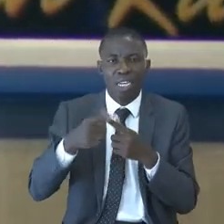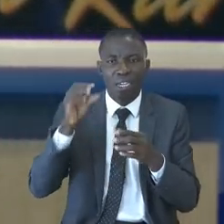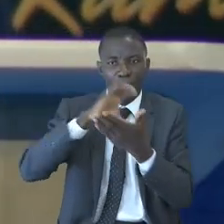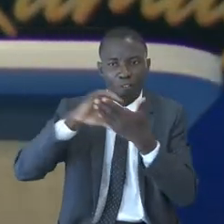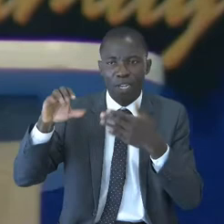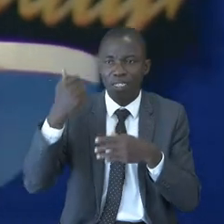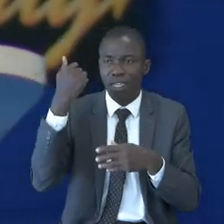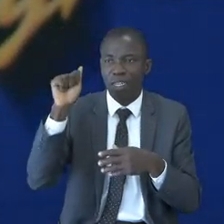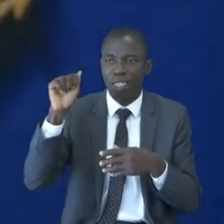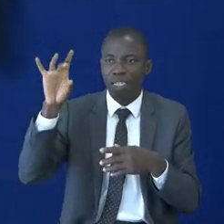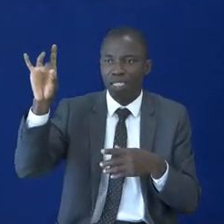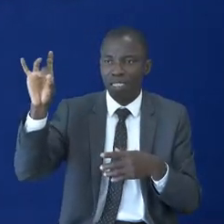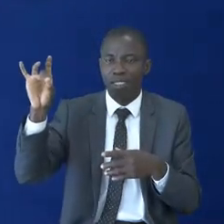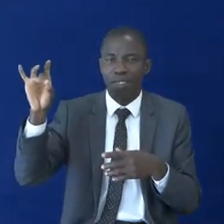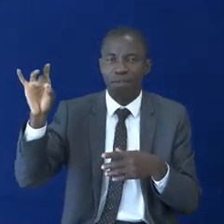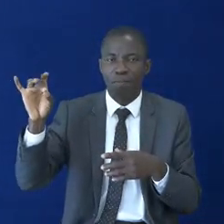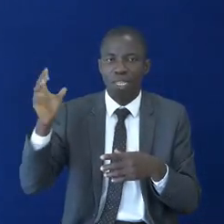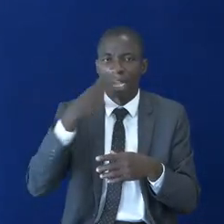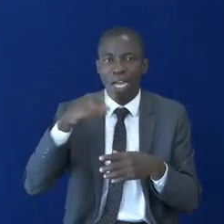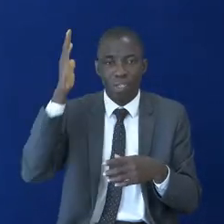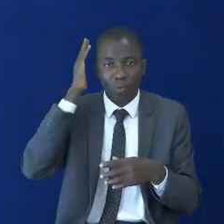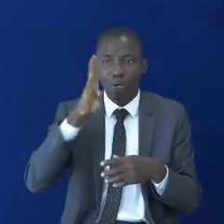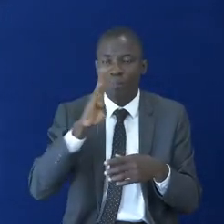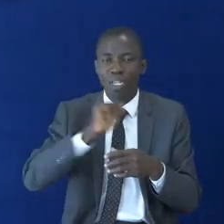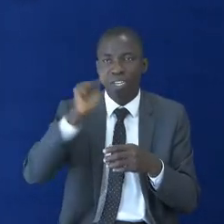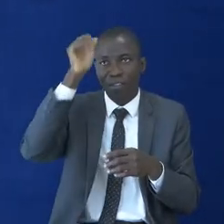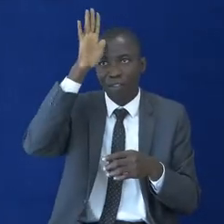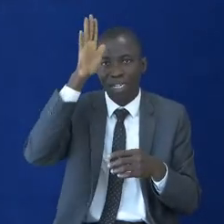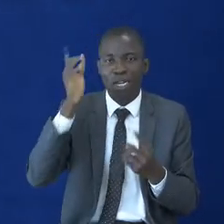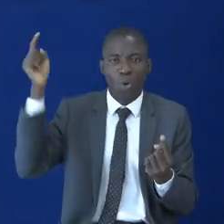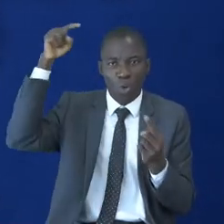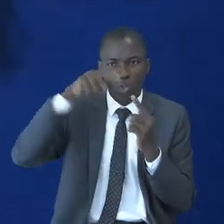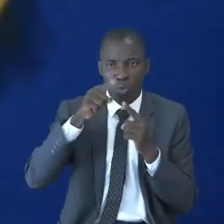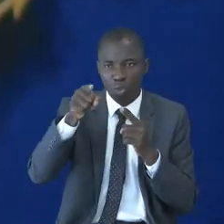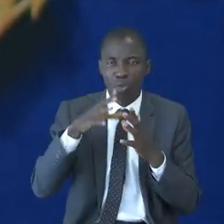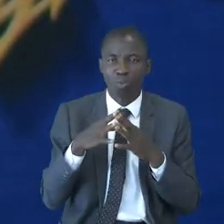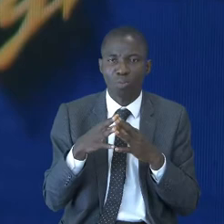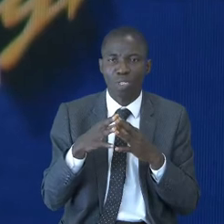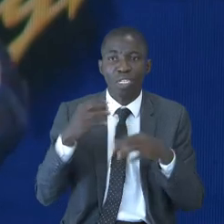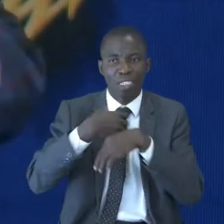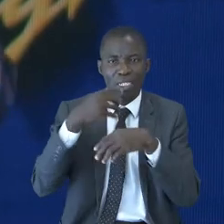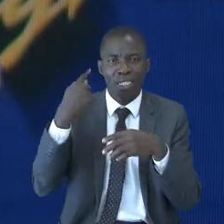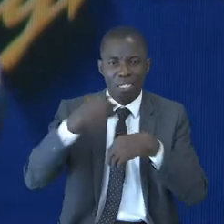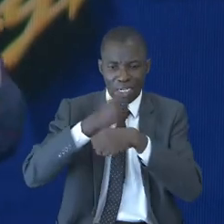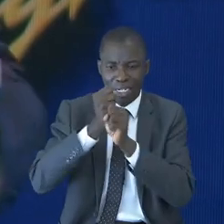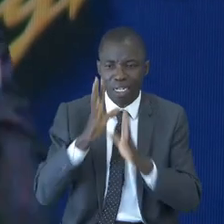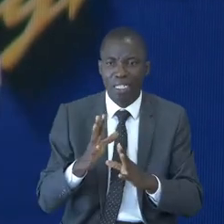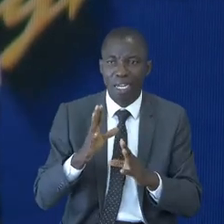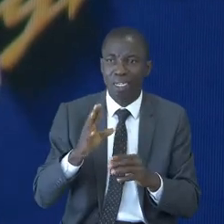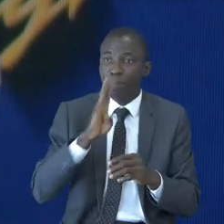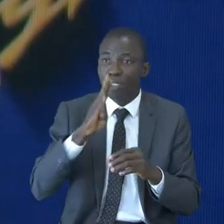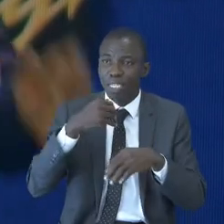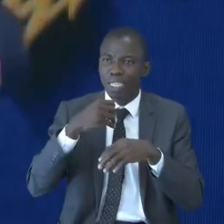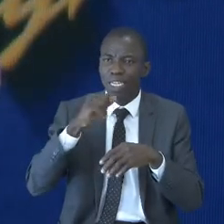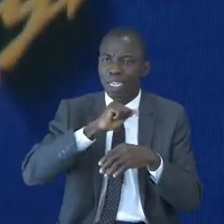18, and will be a father unto you, the Creator, a father unto